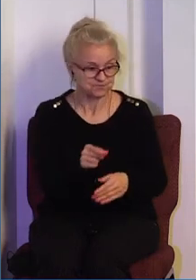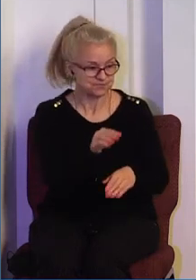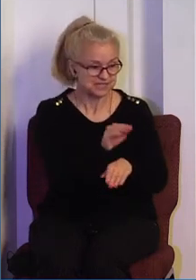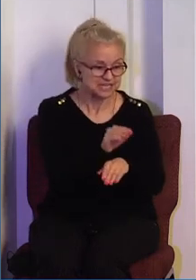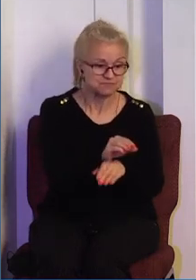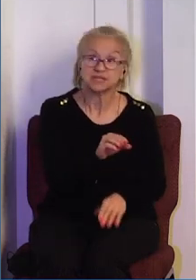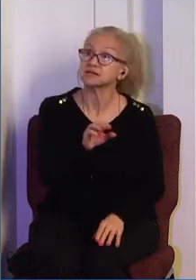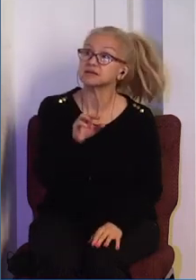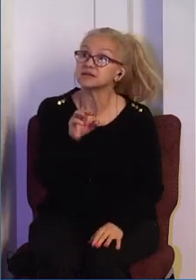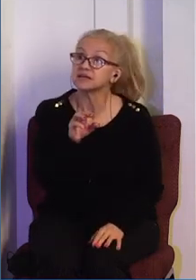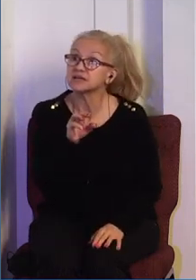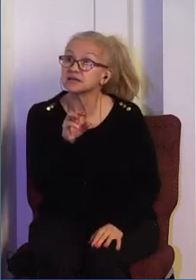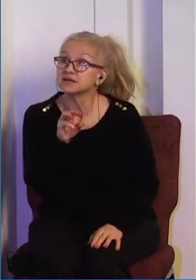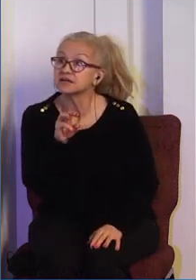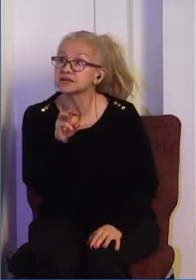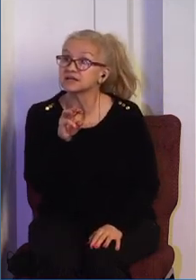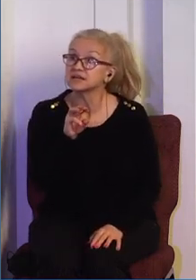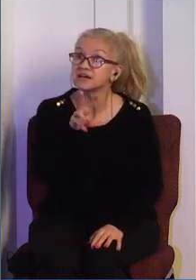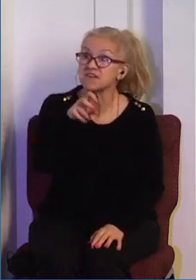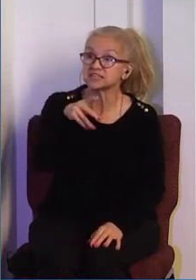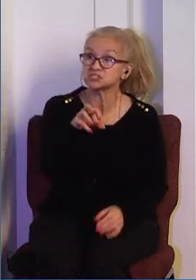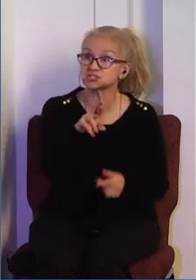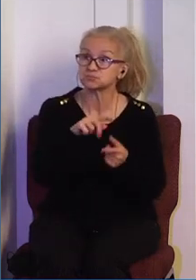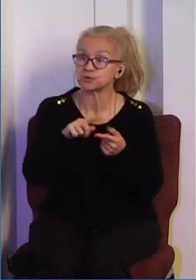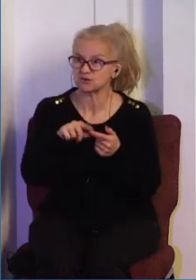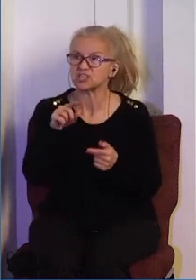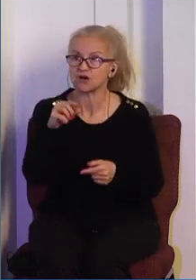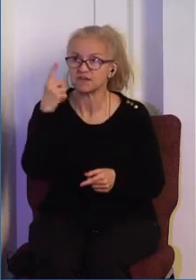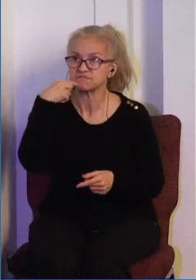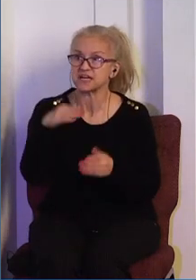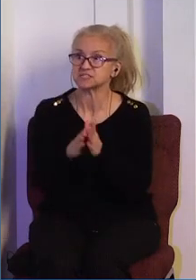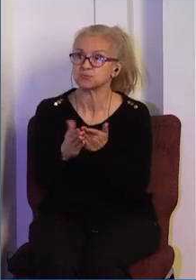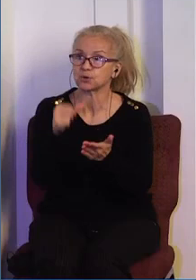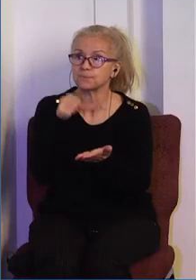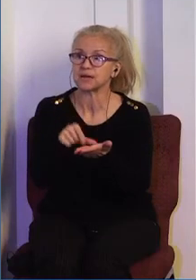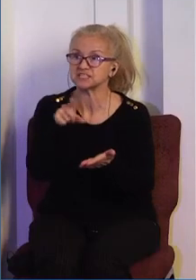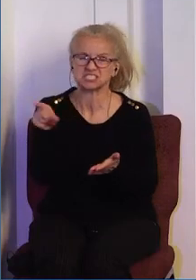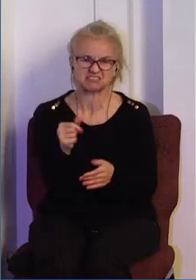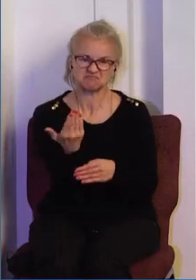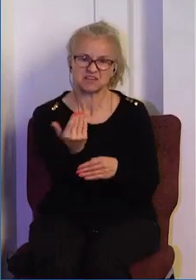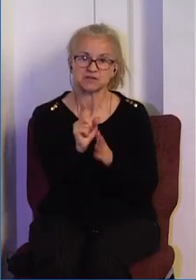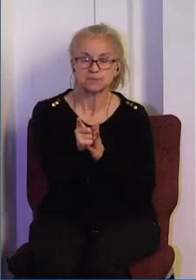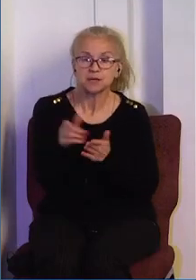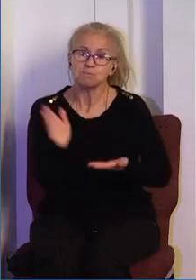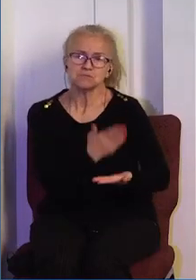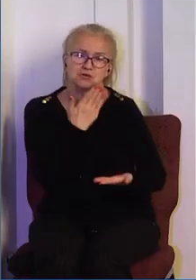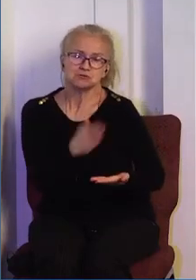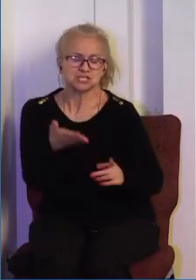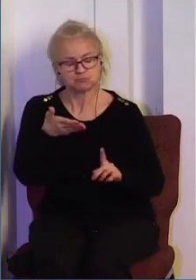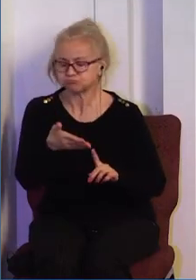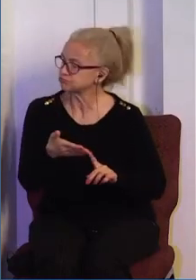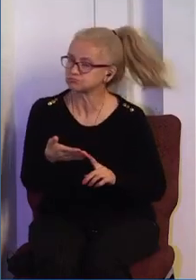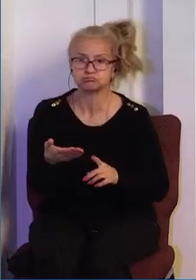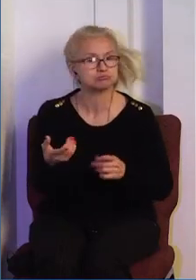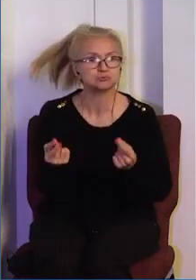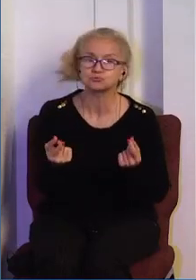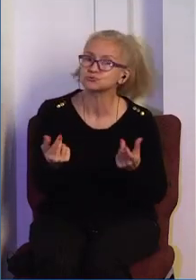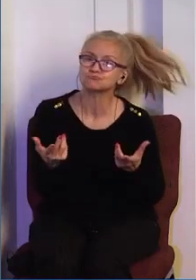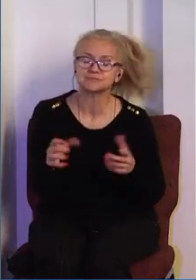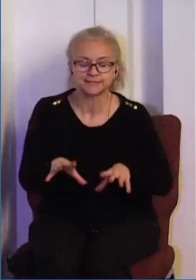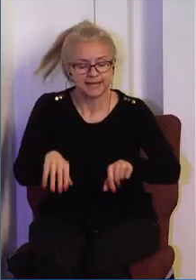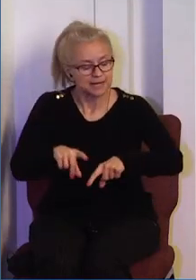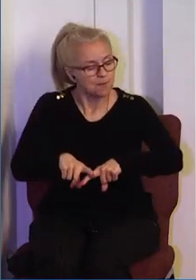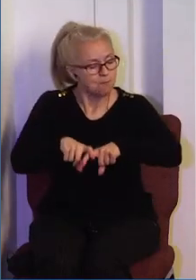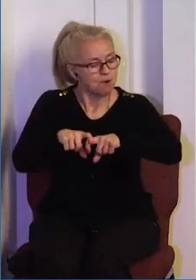vespers on Tuesdays at 6 on our Facebook page. It's about 15 minutes of music just to take a break